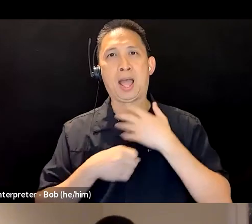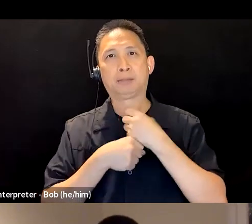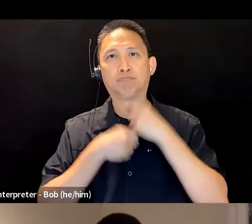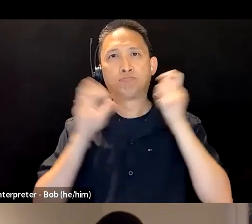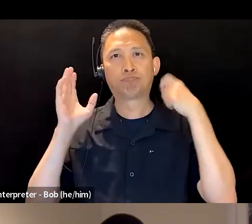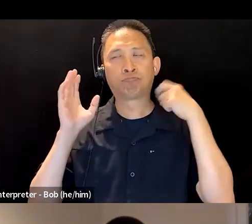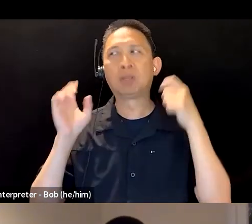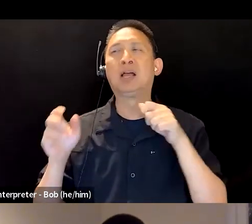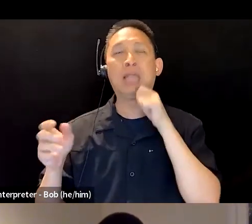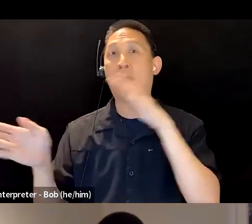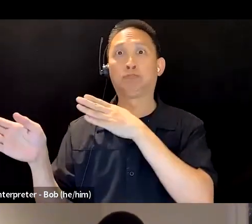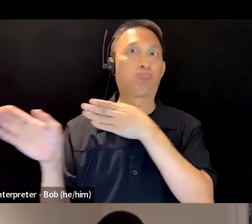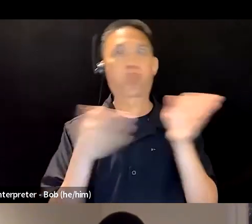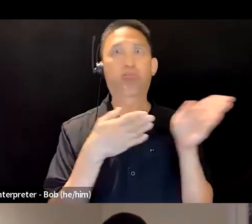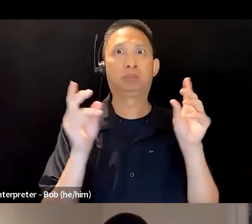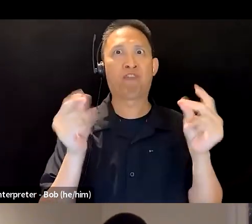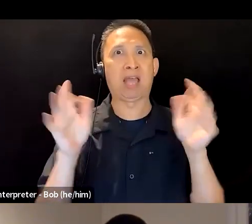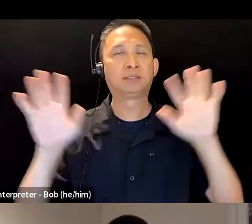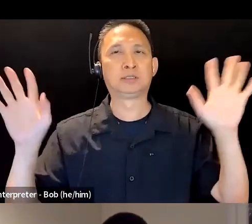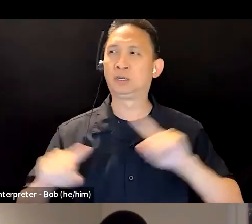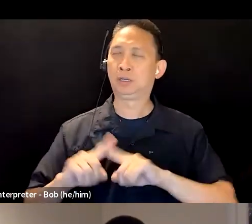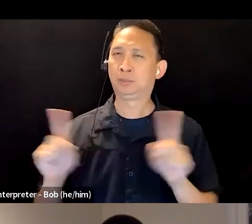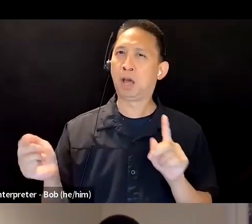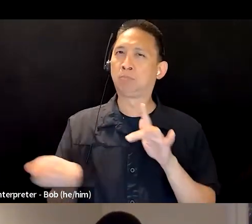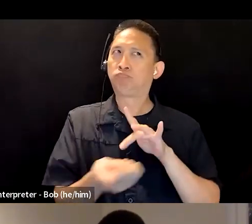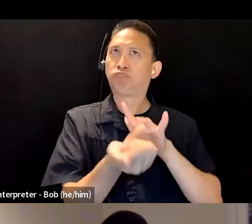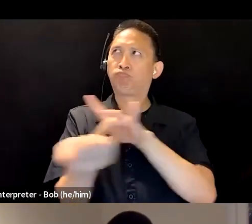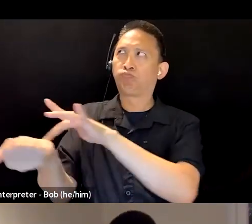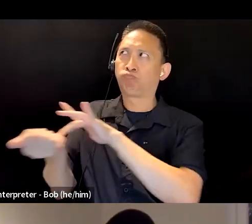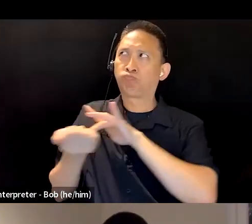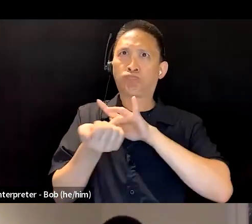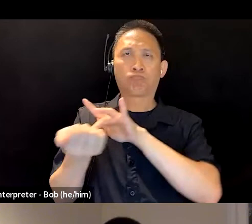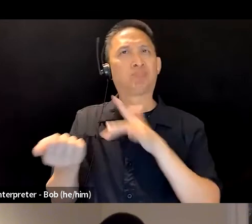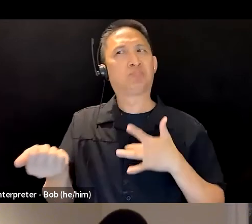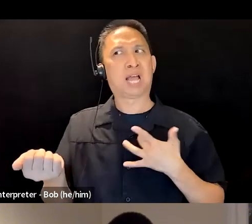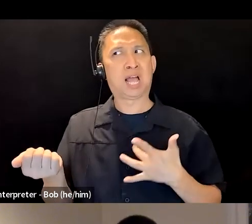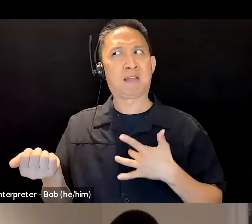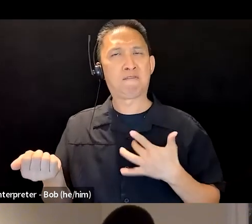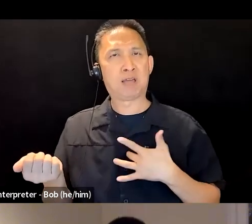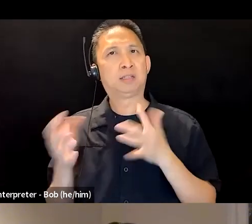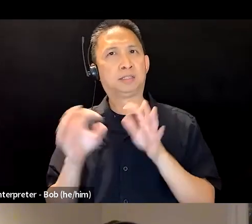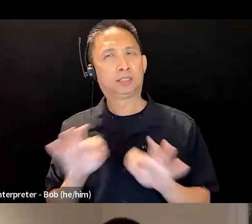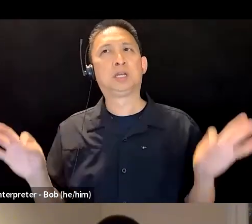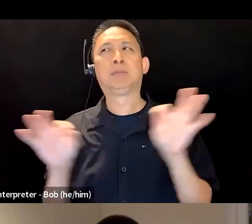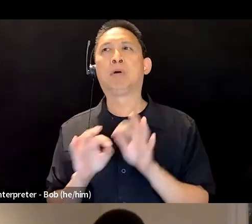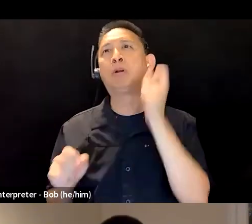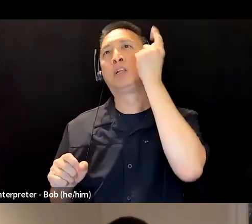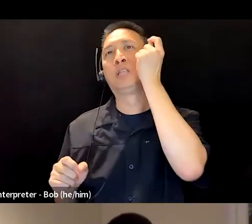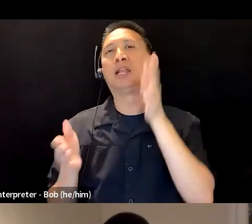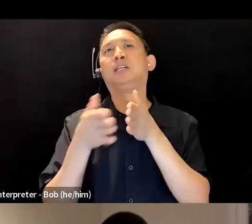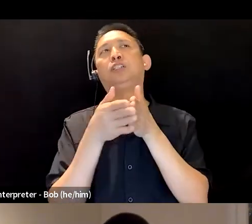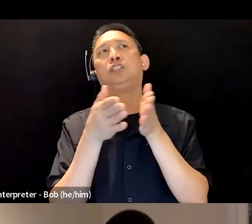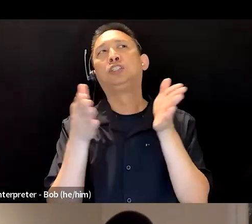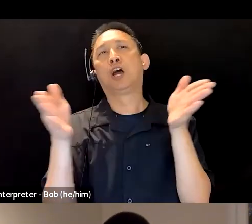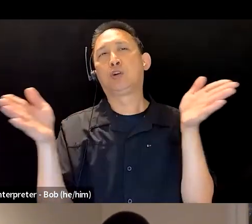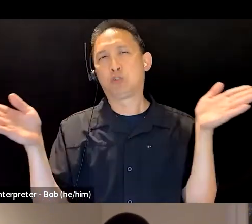I just, you know, I just felt that it was important to, you know, note how indicative of the general environment it was that, you